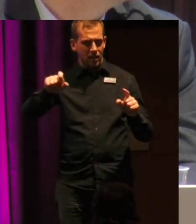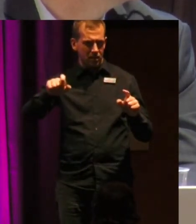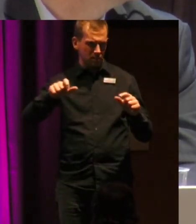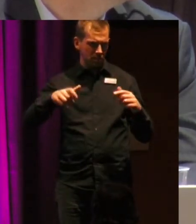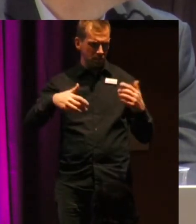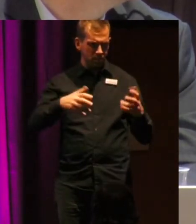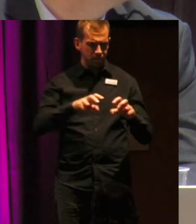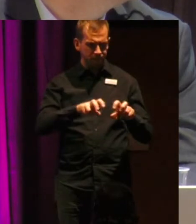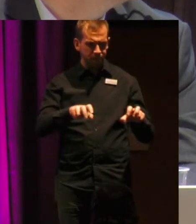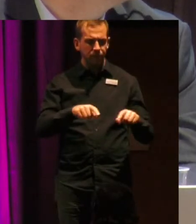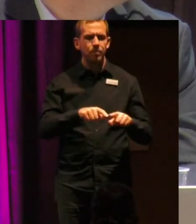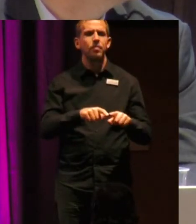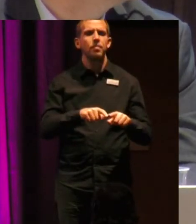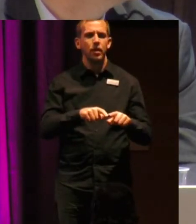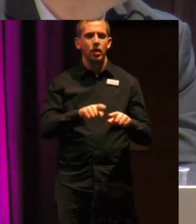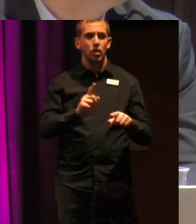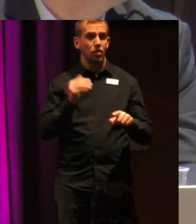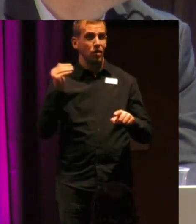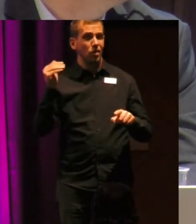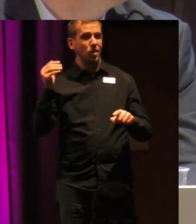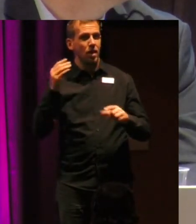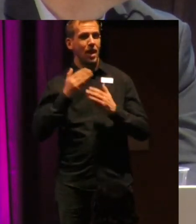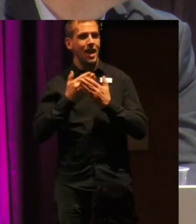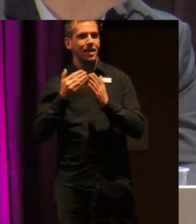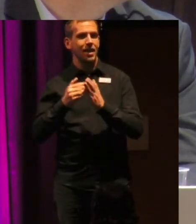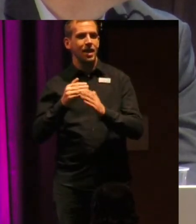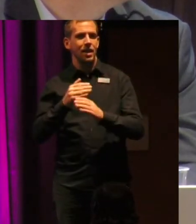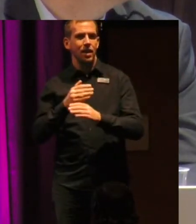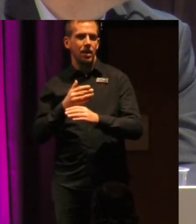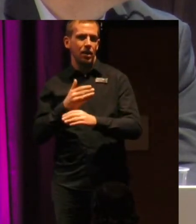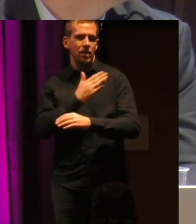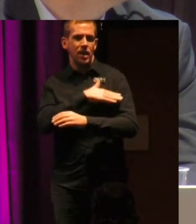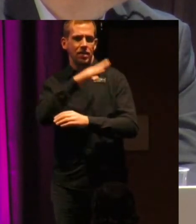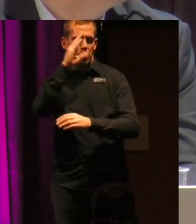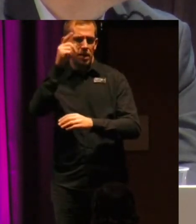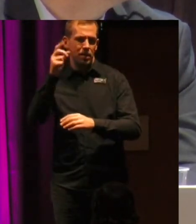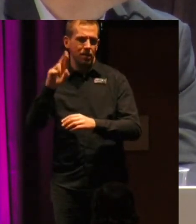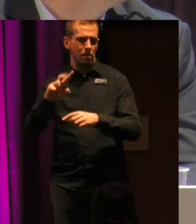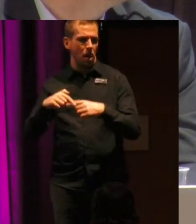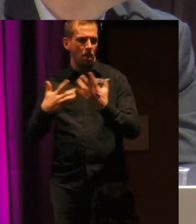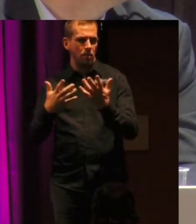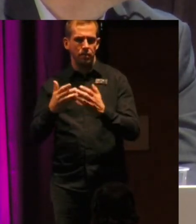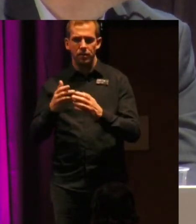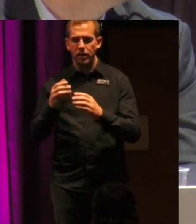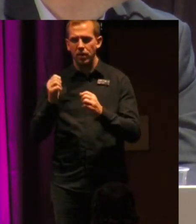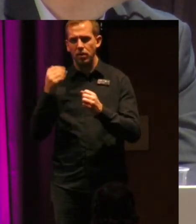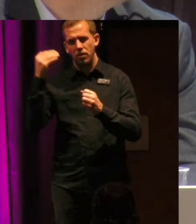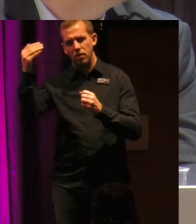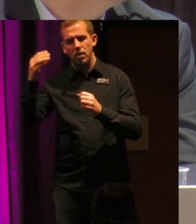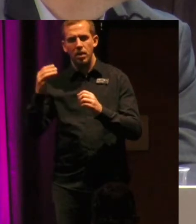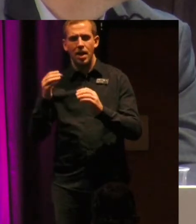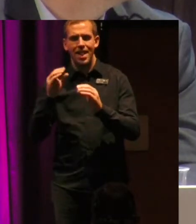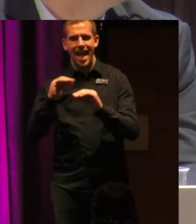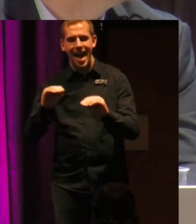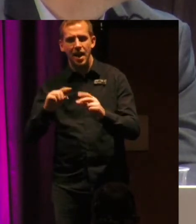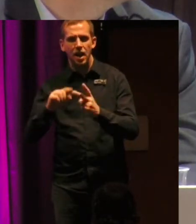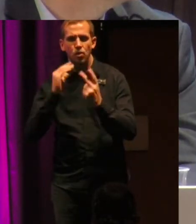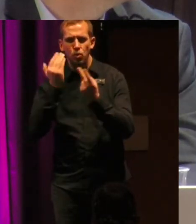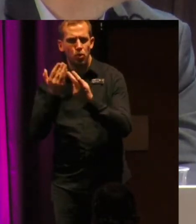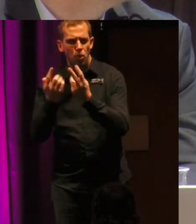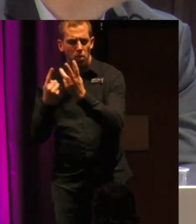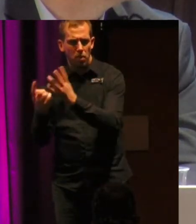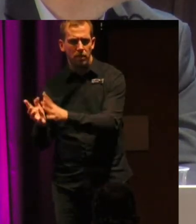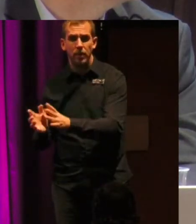level who are going to be civil servants like teachers, socionomes, whatever. And there